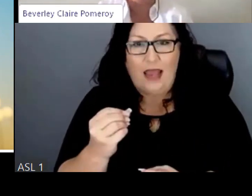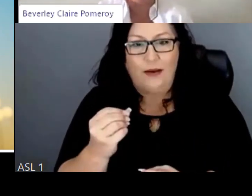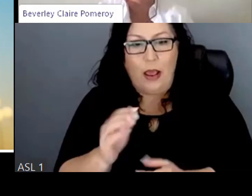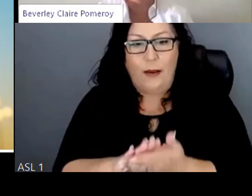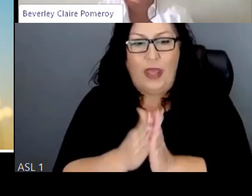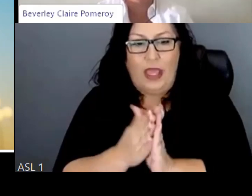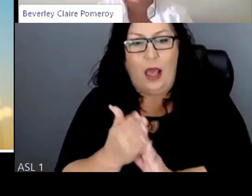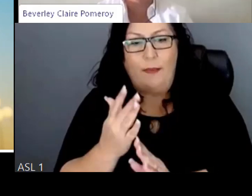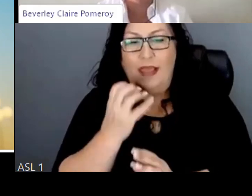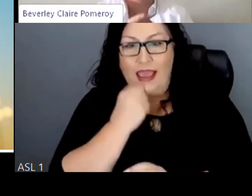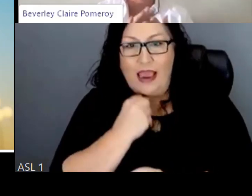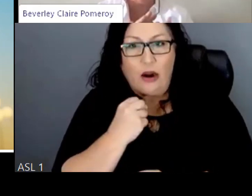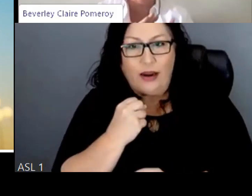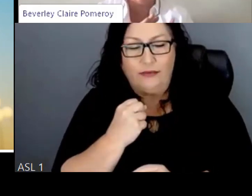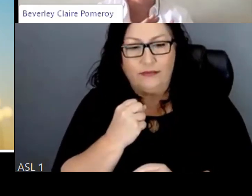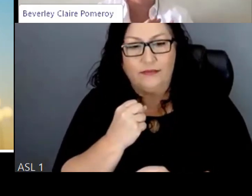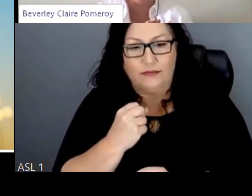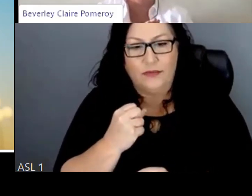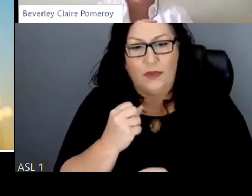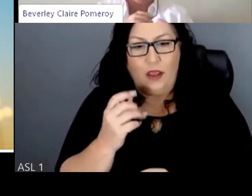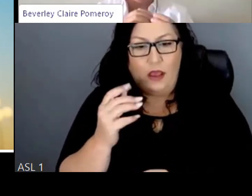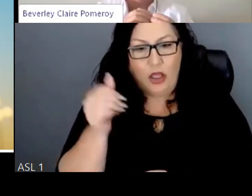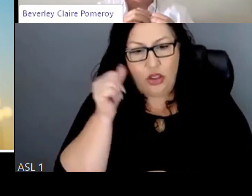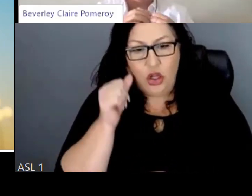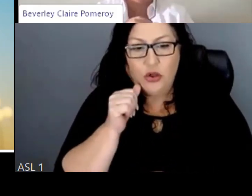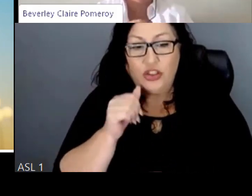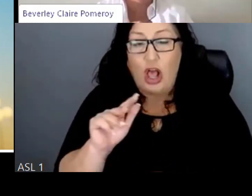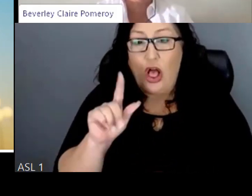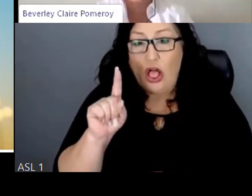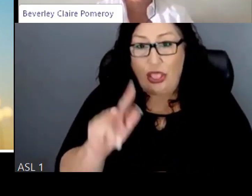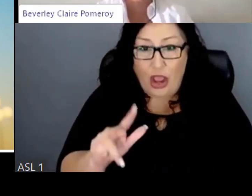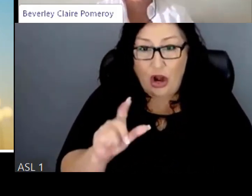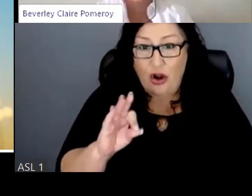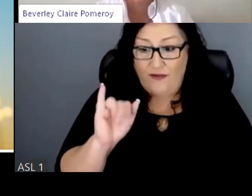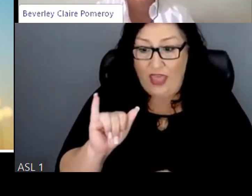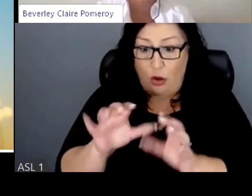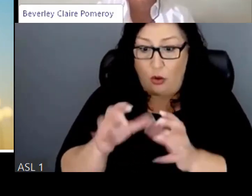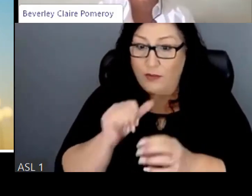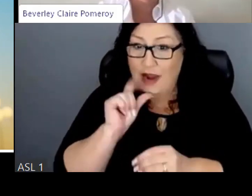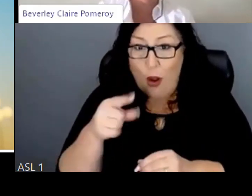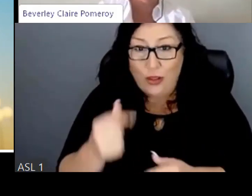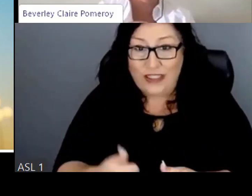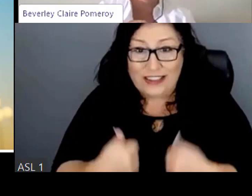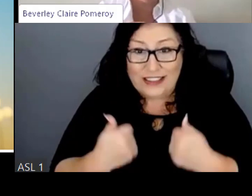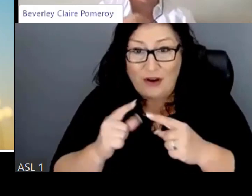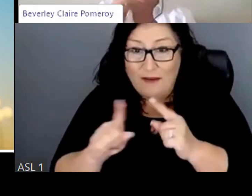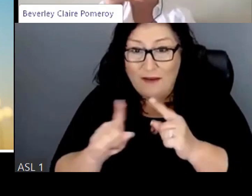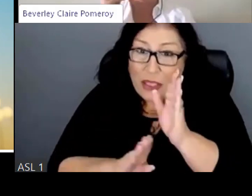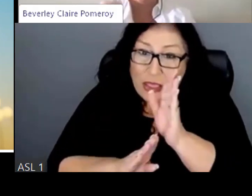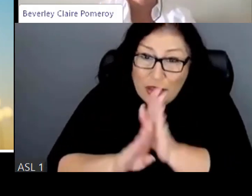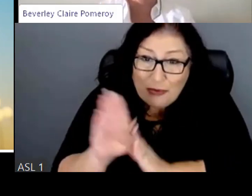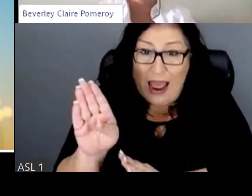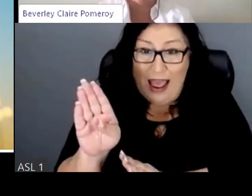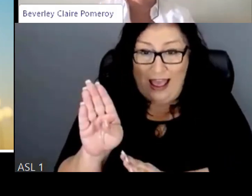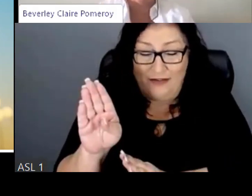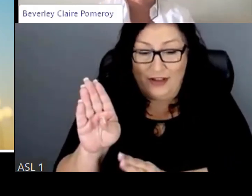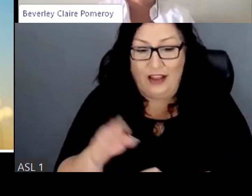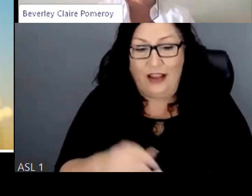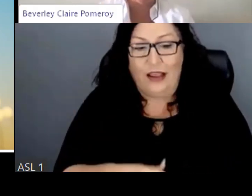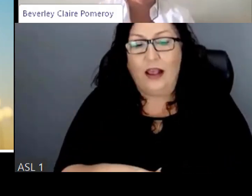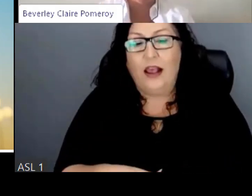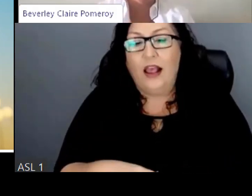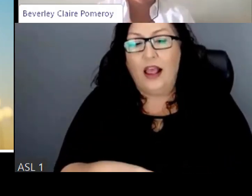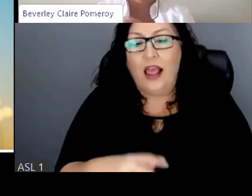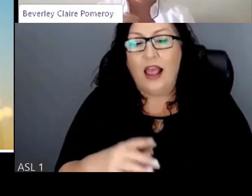their socioeconomic status and those risk factors, a third of this group has not only survived, but thrived throughout their